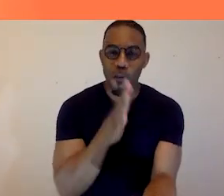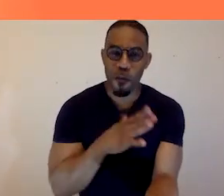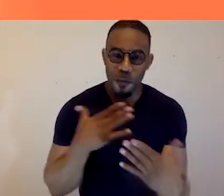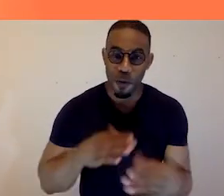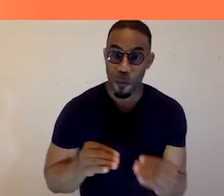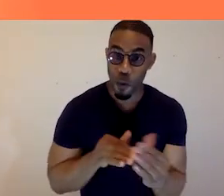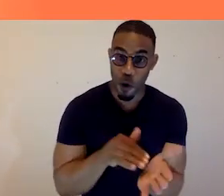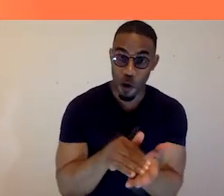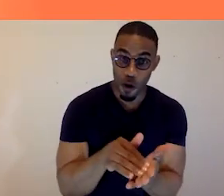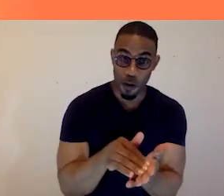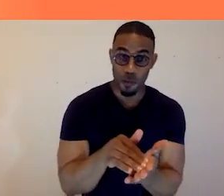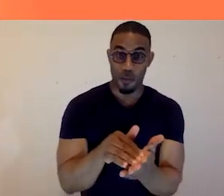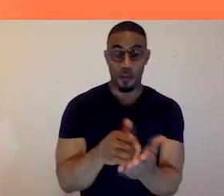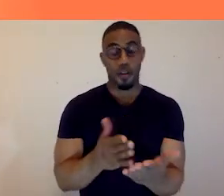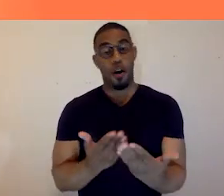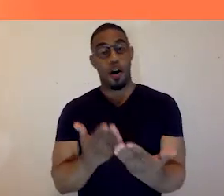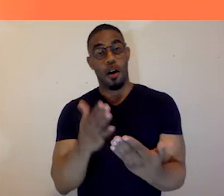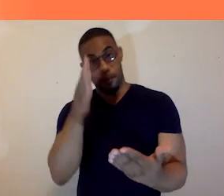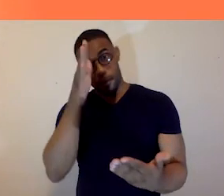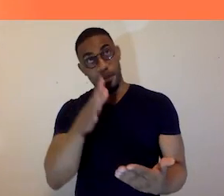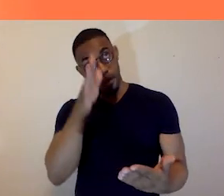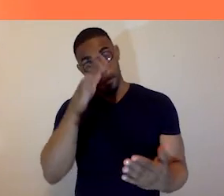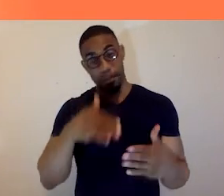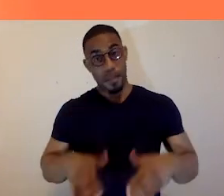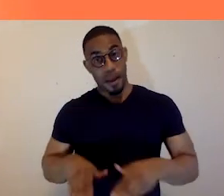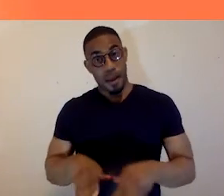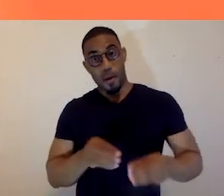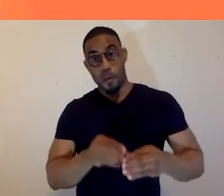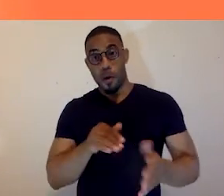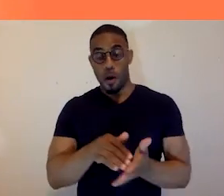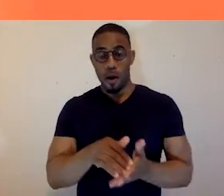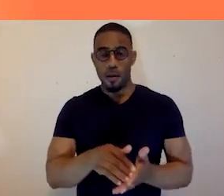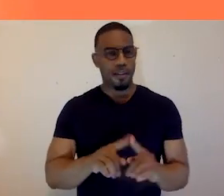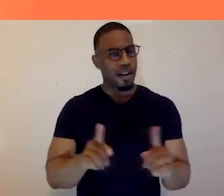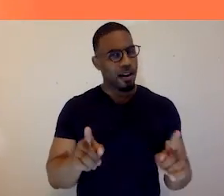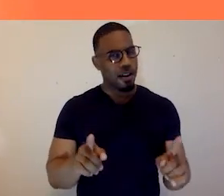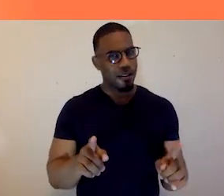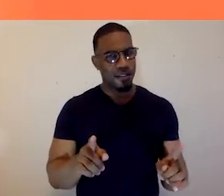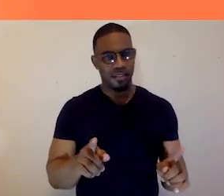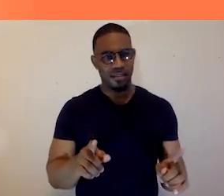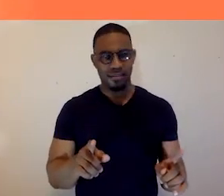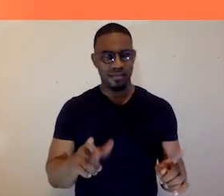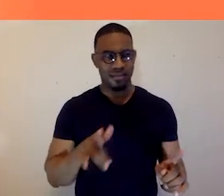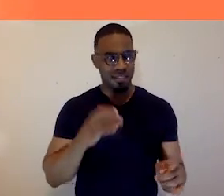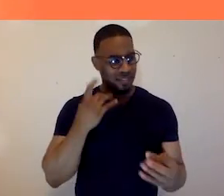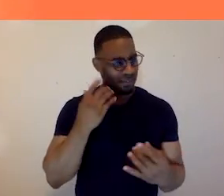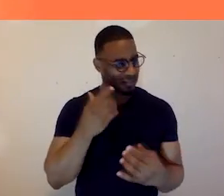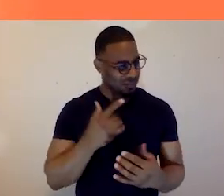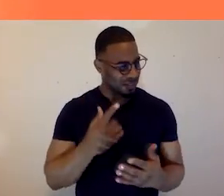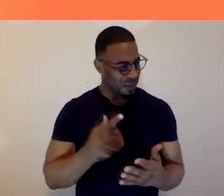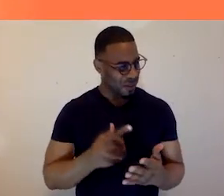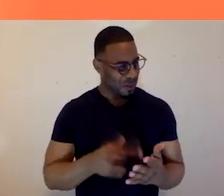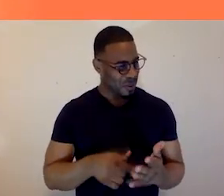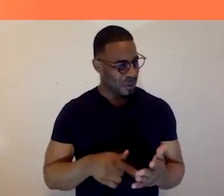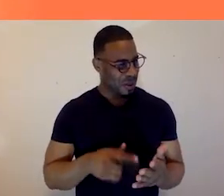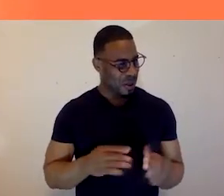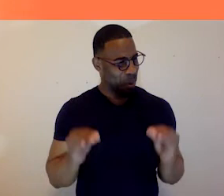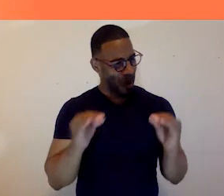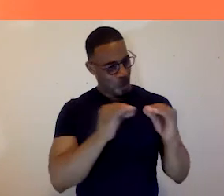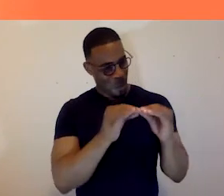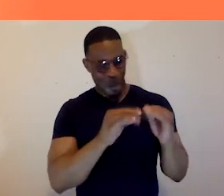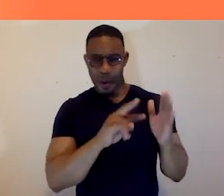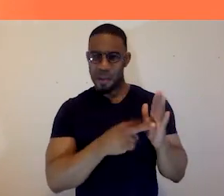more often and offer men pants more often. However, I got to thinking, like, what does